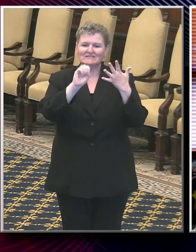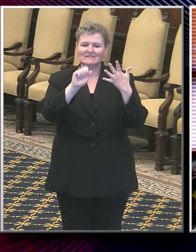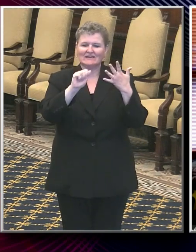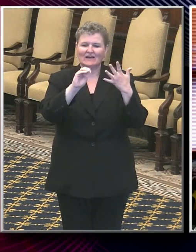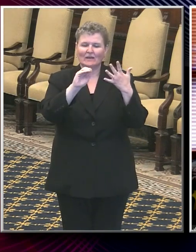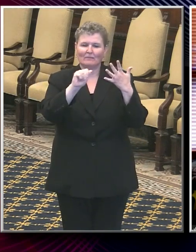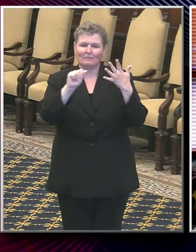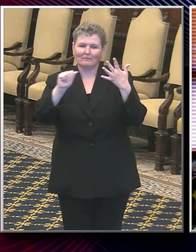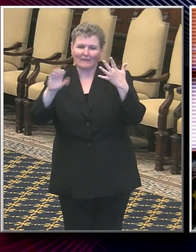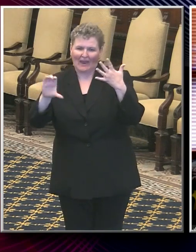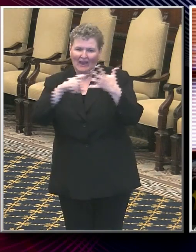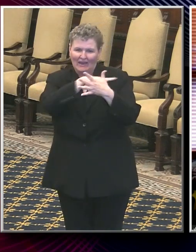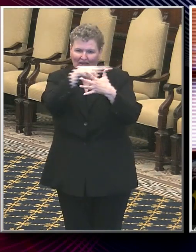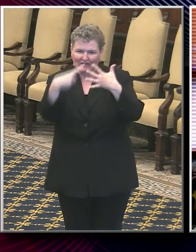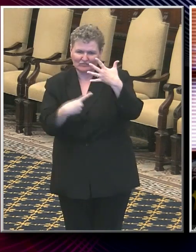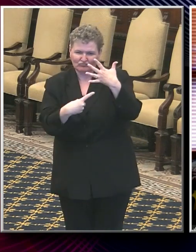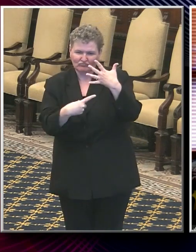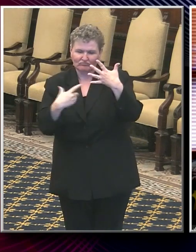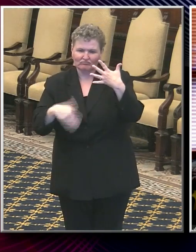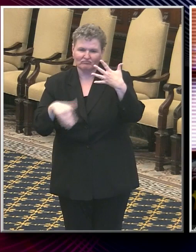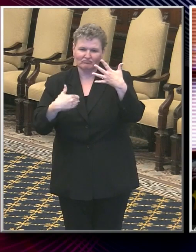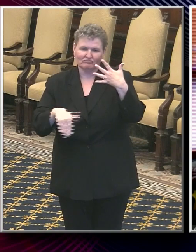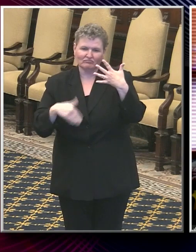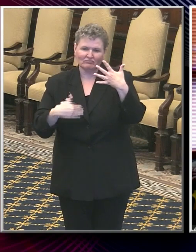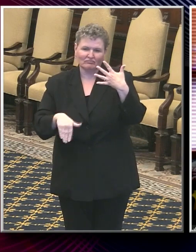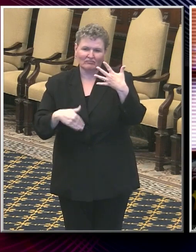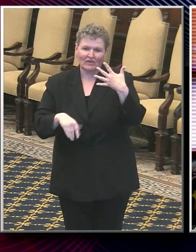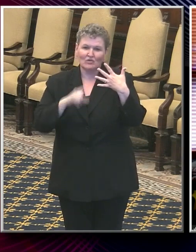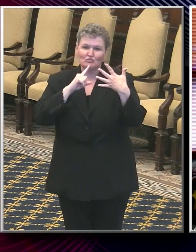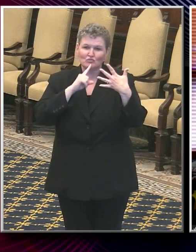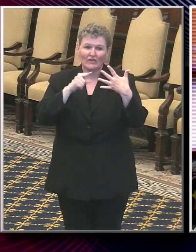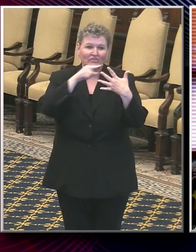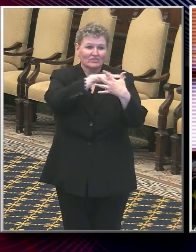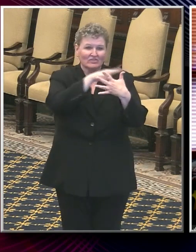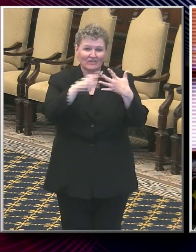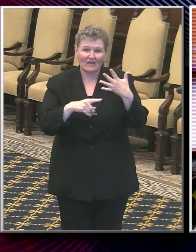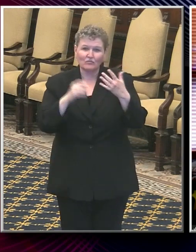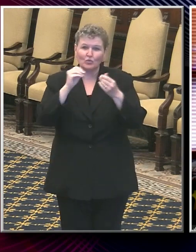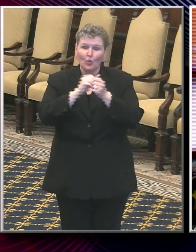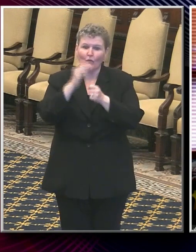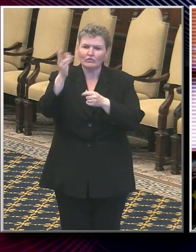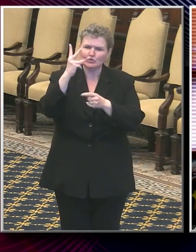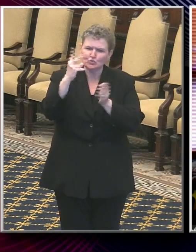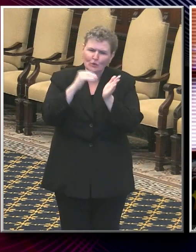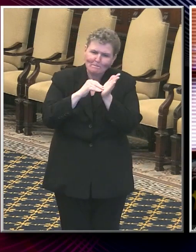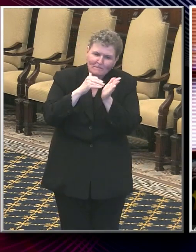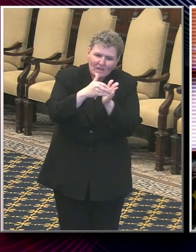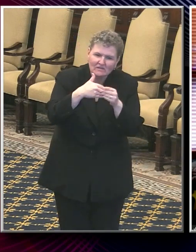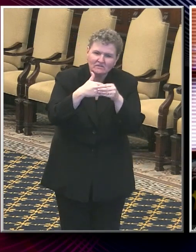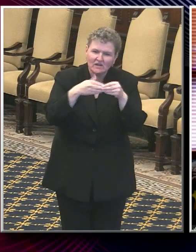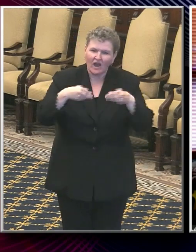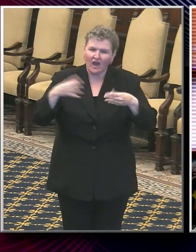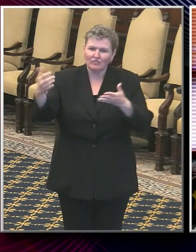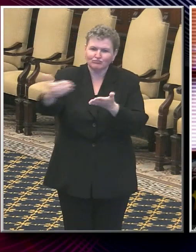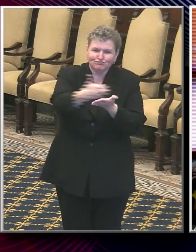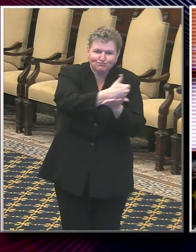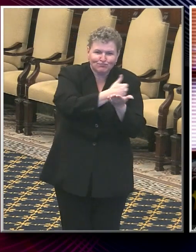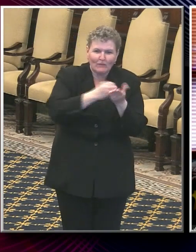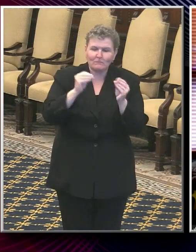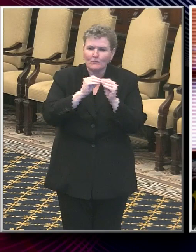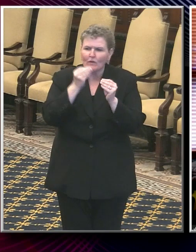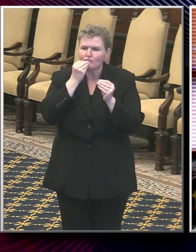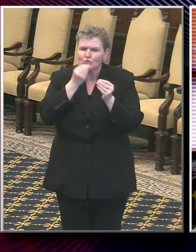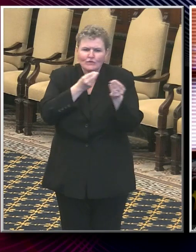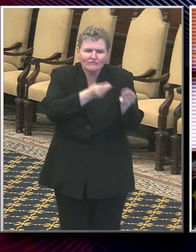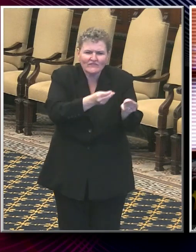The partners raised $2 million to create 3 food service sites, plus additional food drop-offs at other community sites. The sites began during the